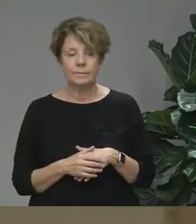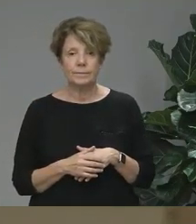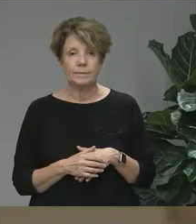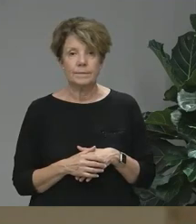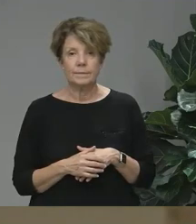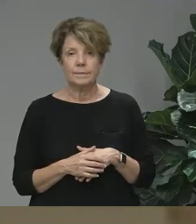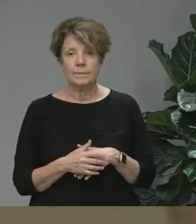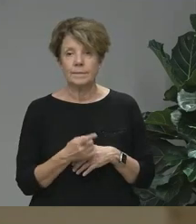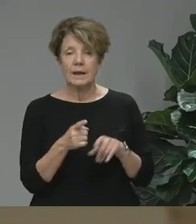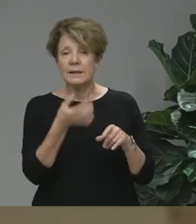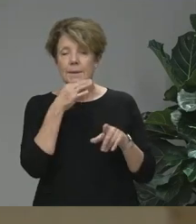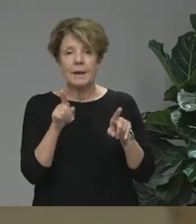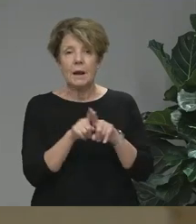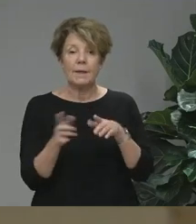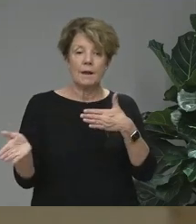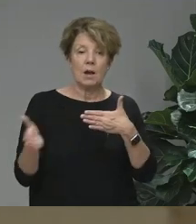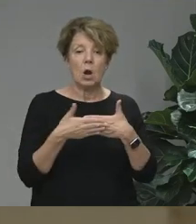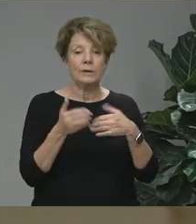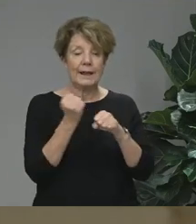like the closing the gap